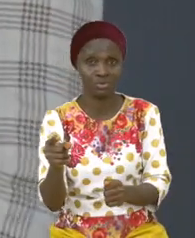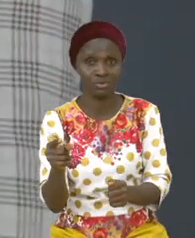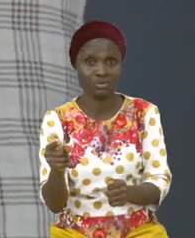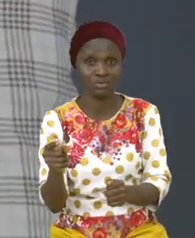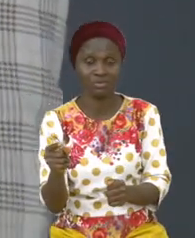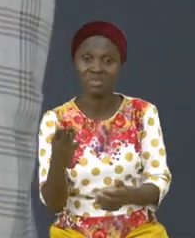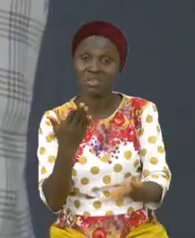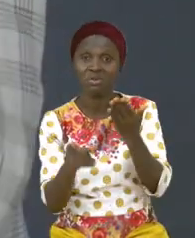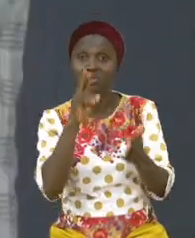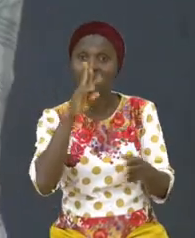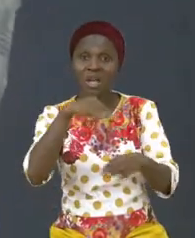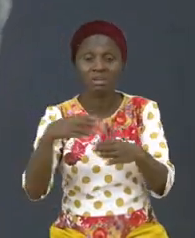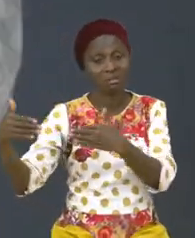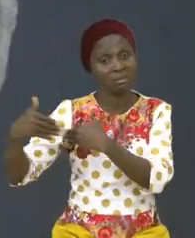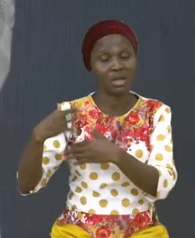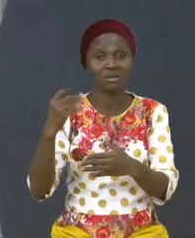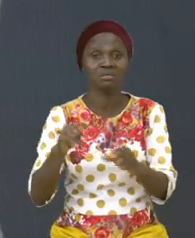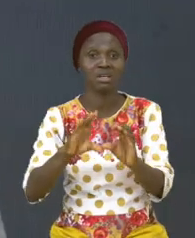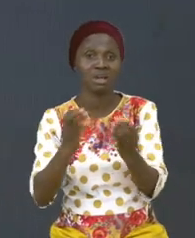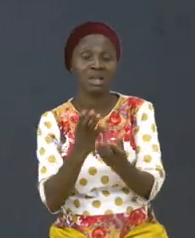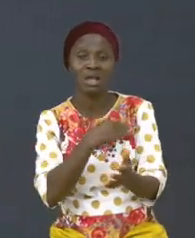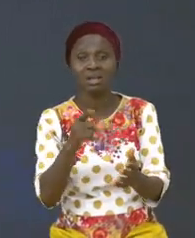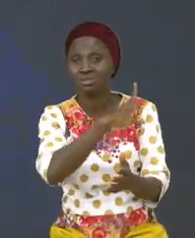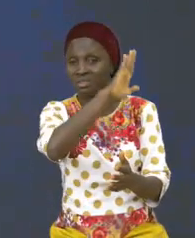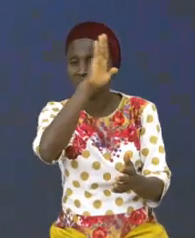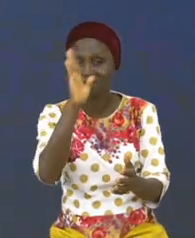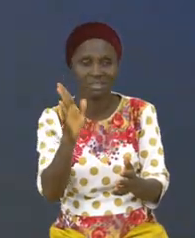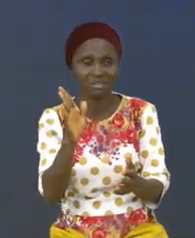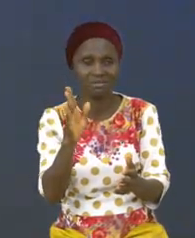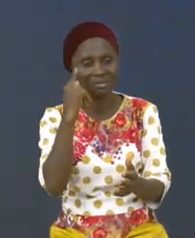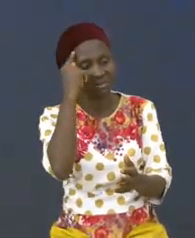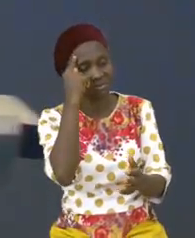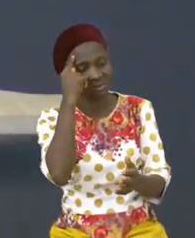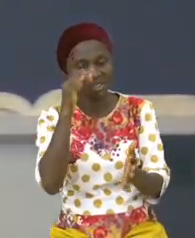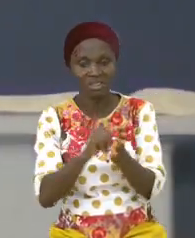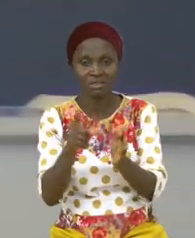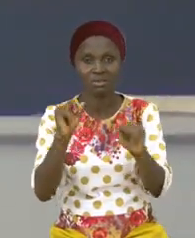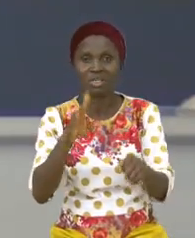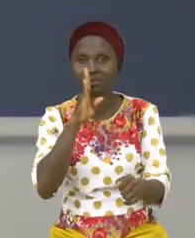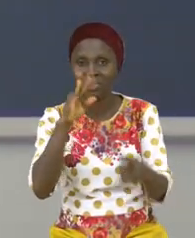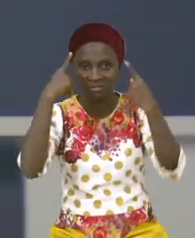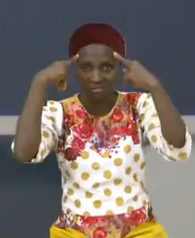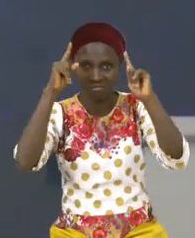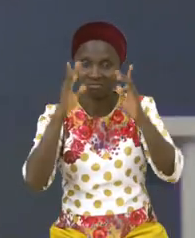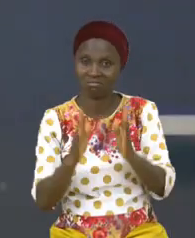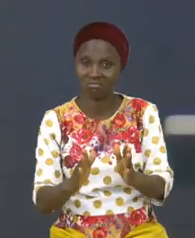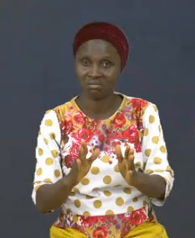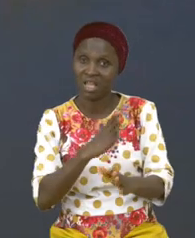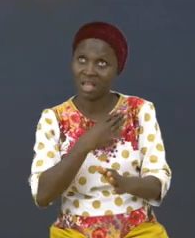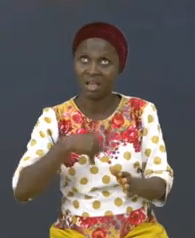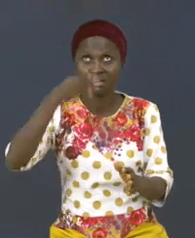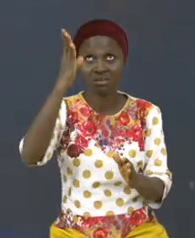the class. And you never thought you'd be an achiever. And God sent